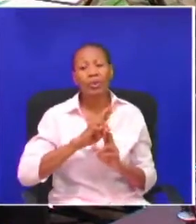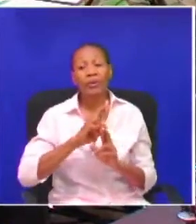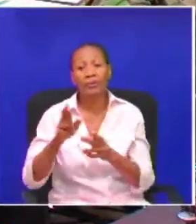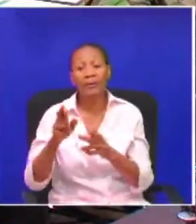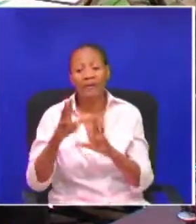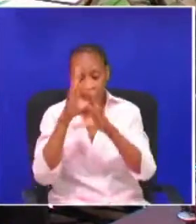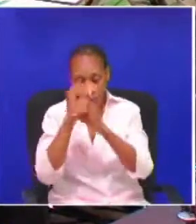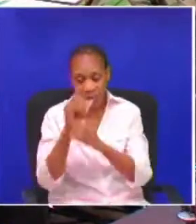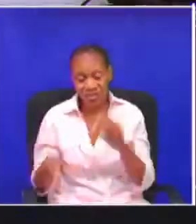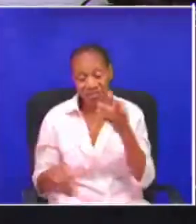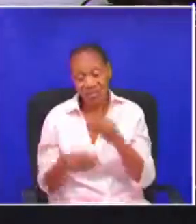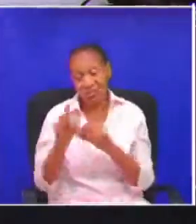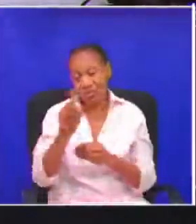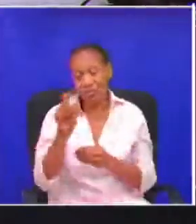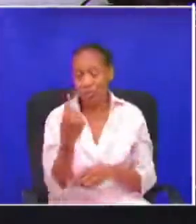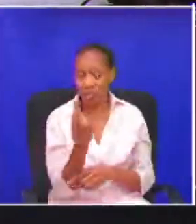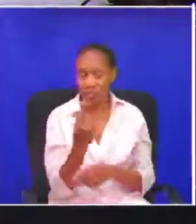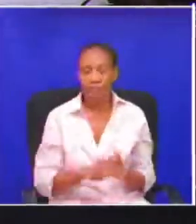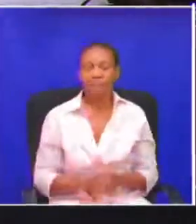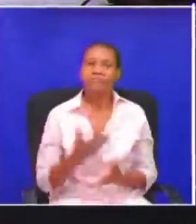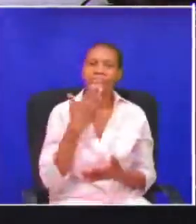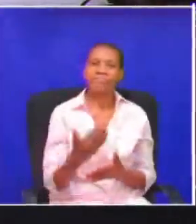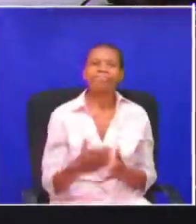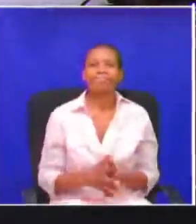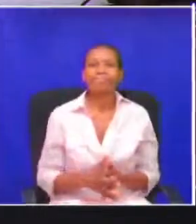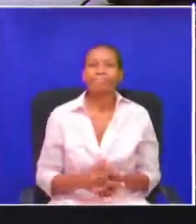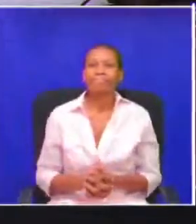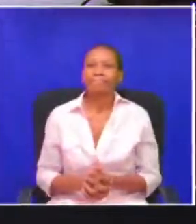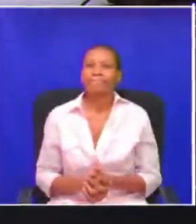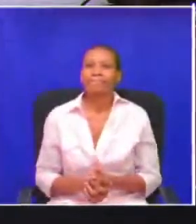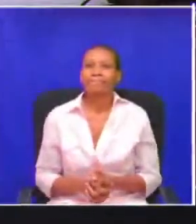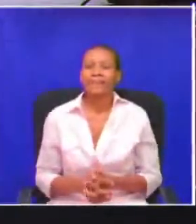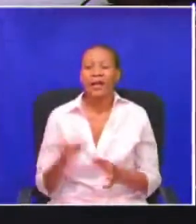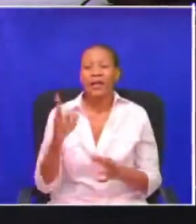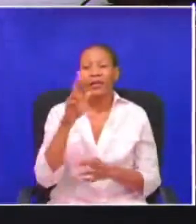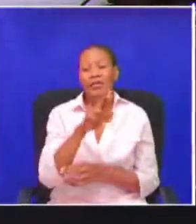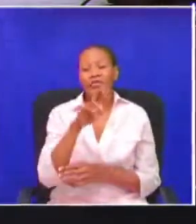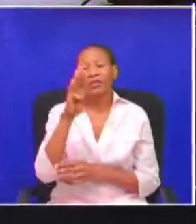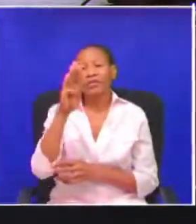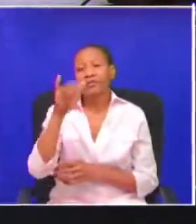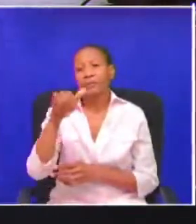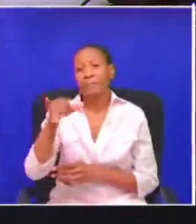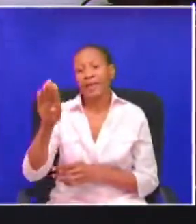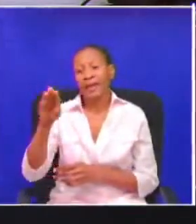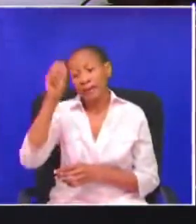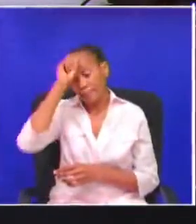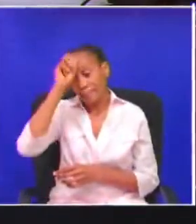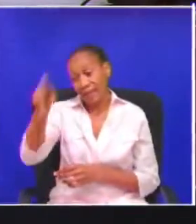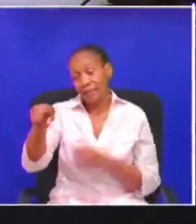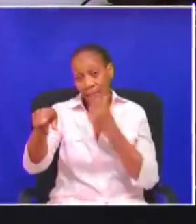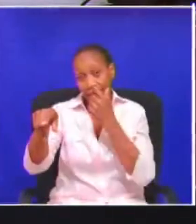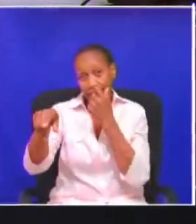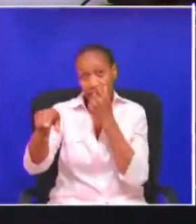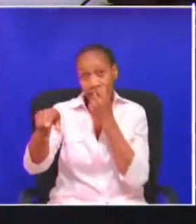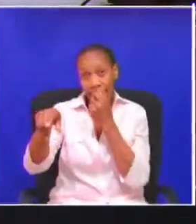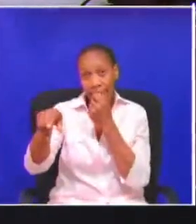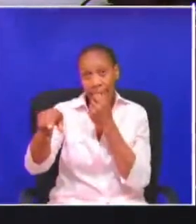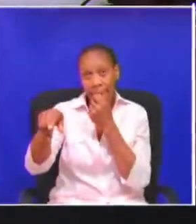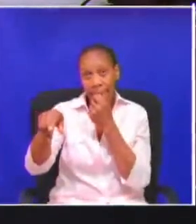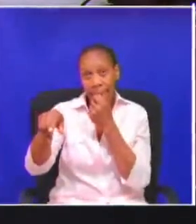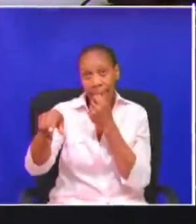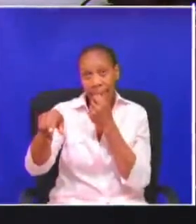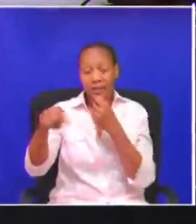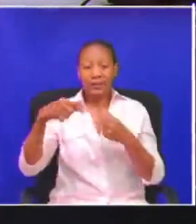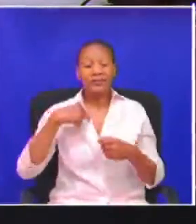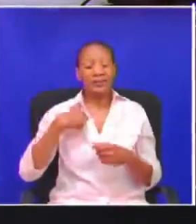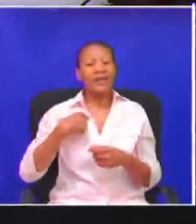you. Thank you, Honorable Speaker. Richards Bay Minerals is known to me. I used to be the General Secretary of